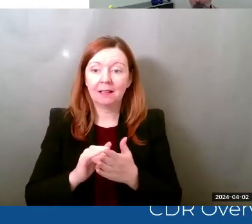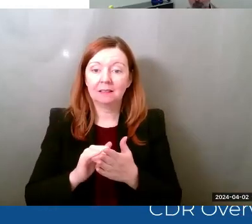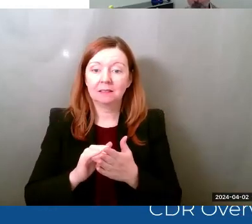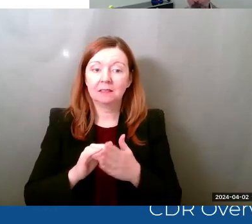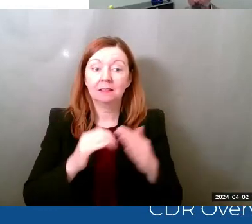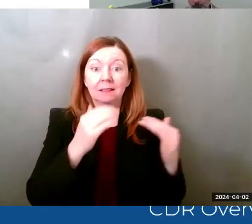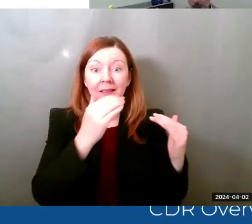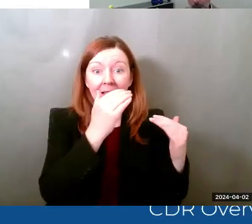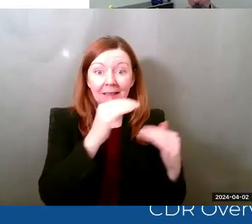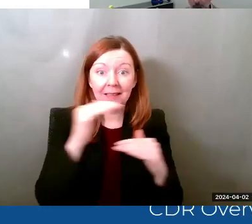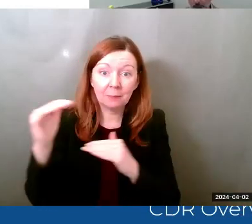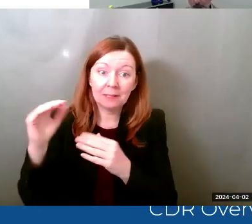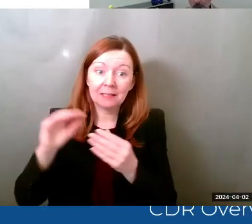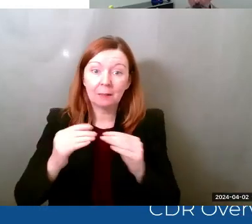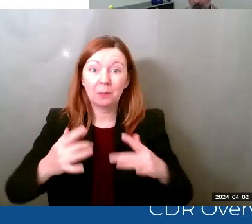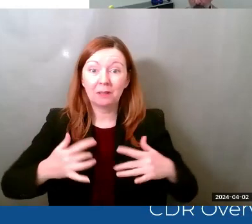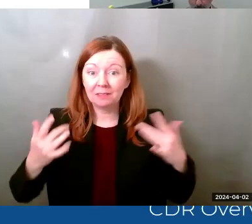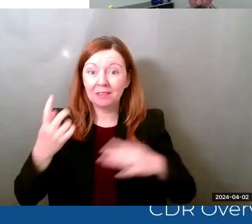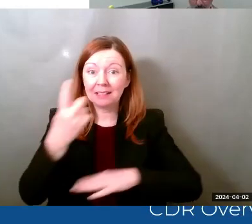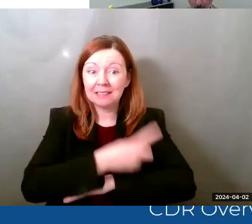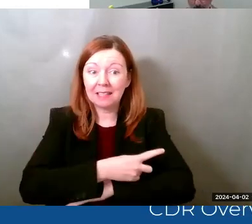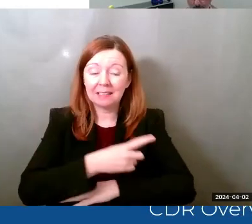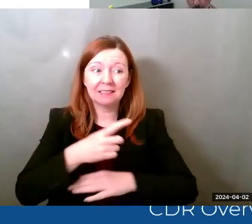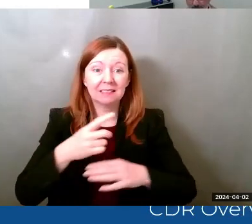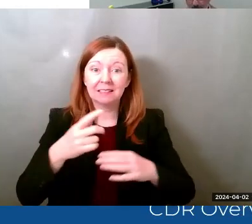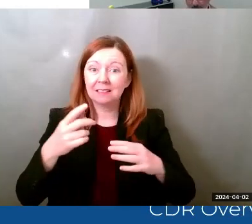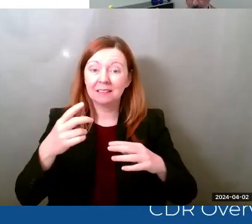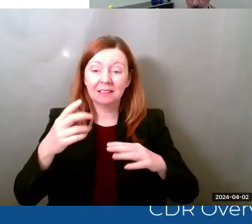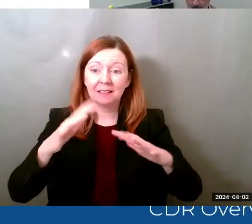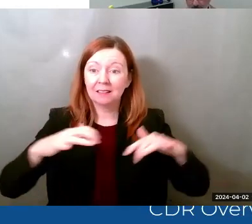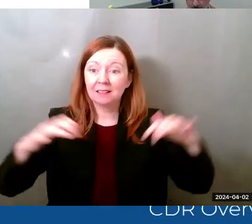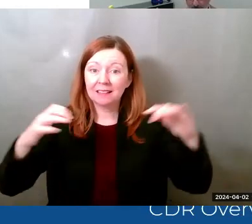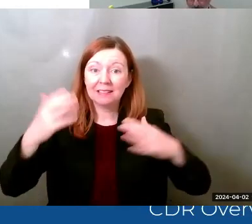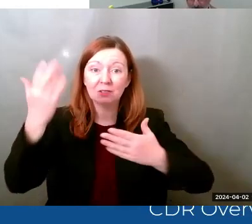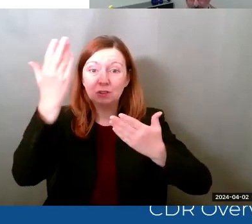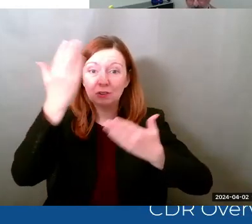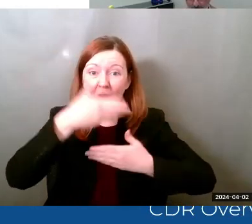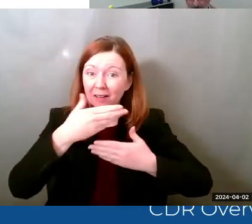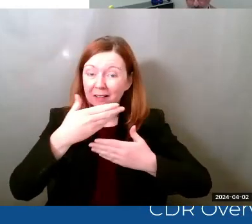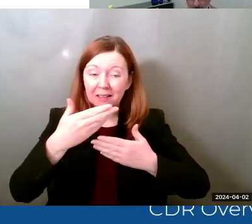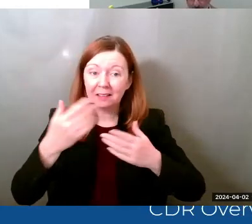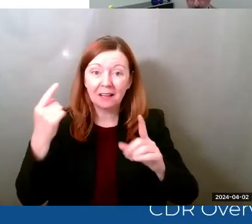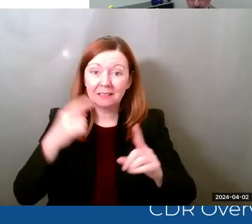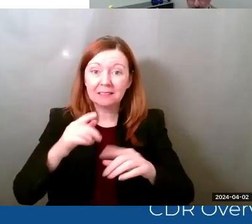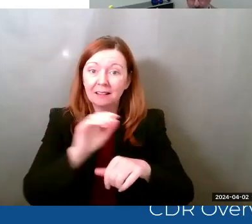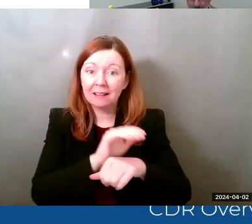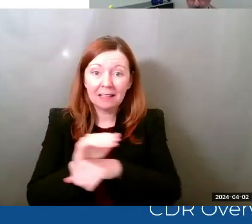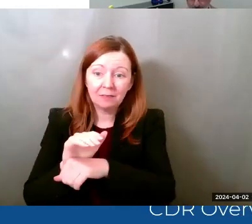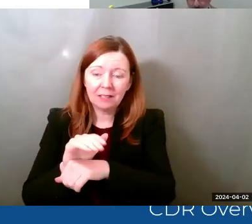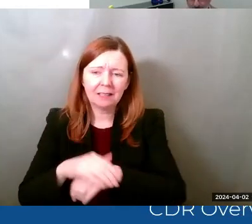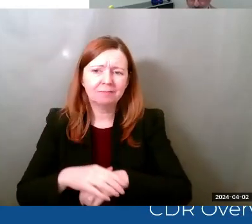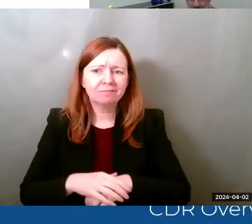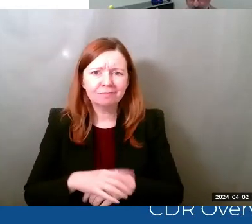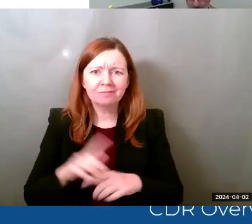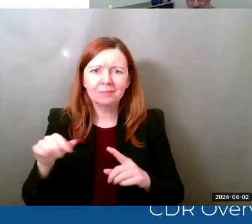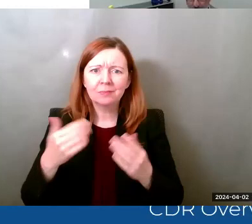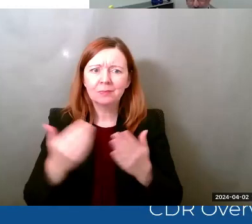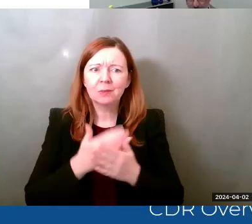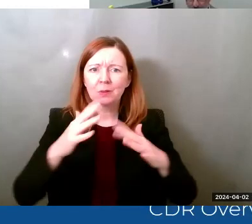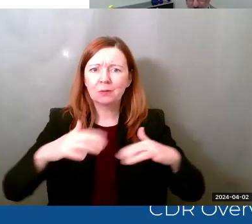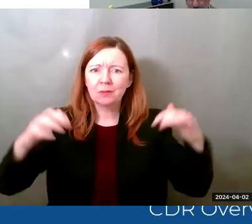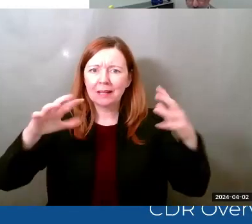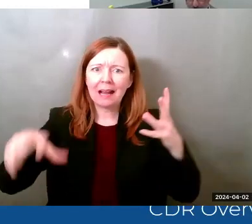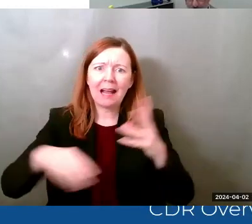limited number of event days, the place is dark until evening. So just when does the new arena add